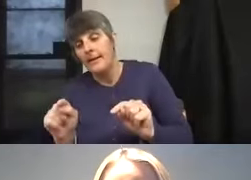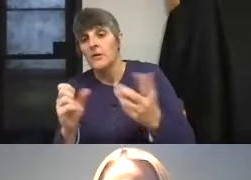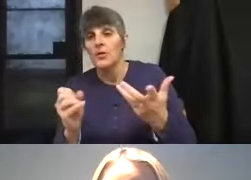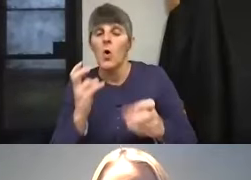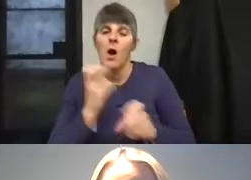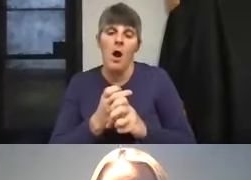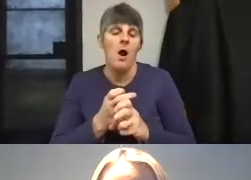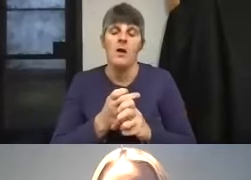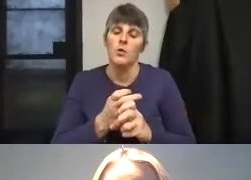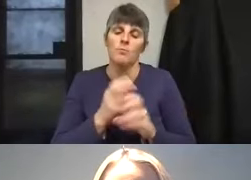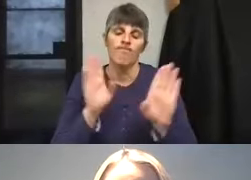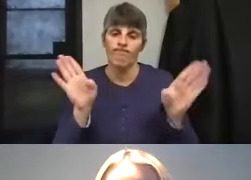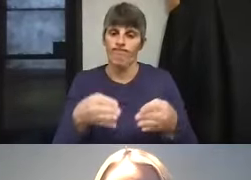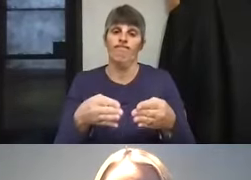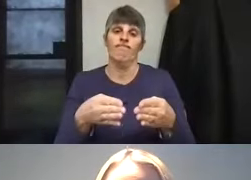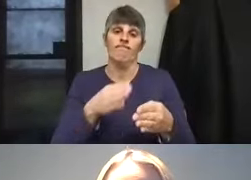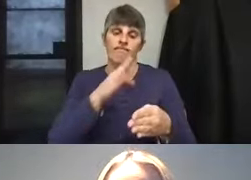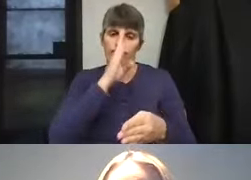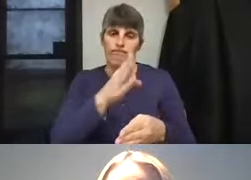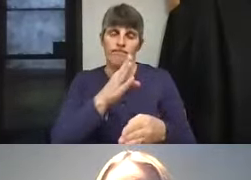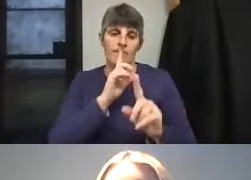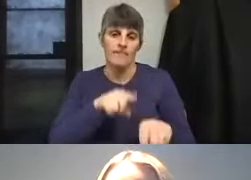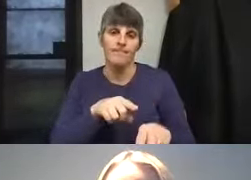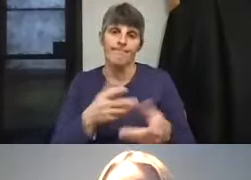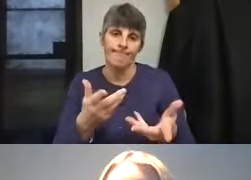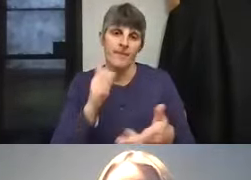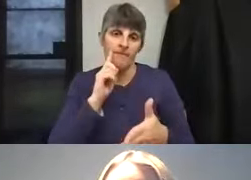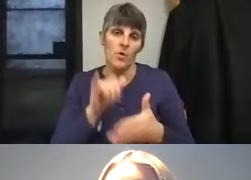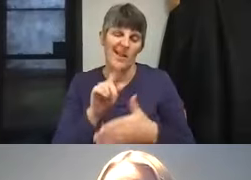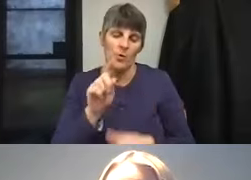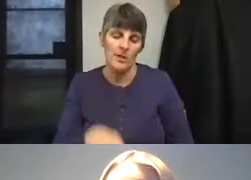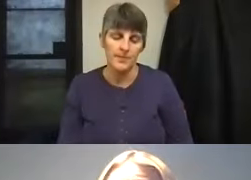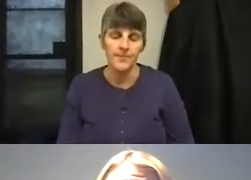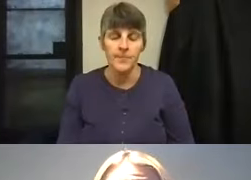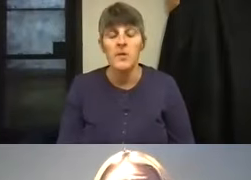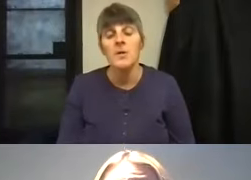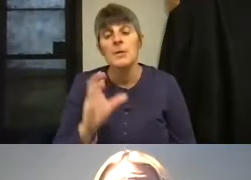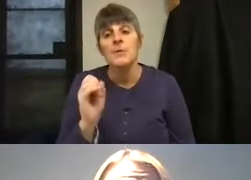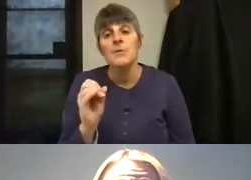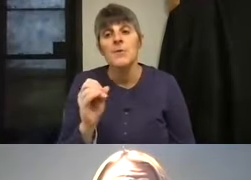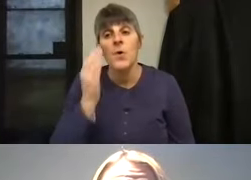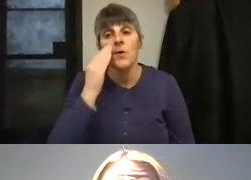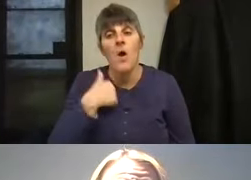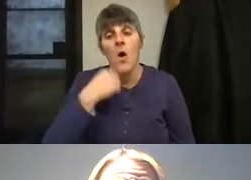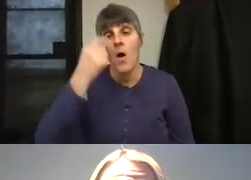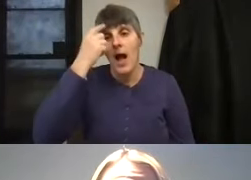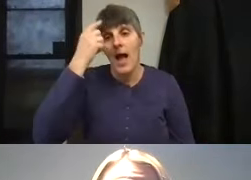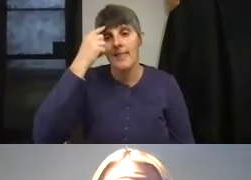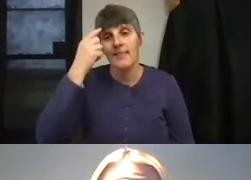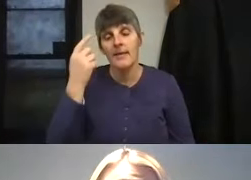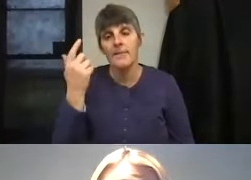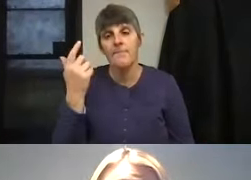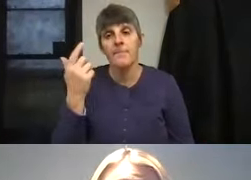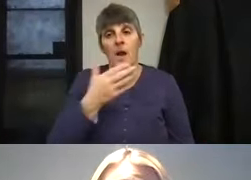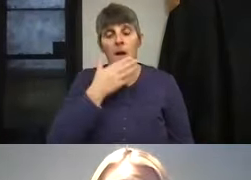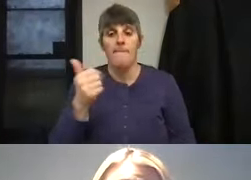to sometimes give that kind of straight answer for that question. So, I think a